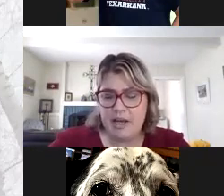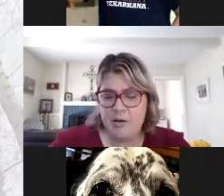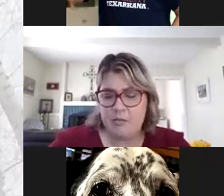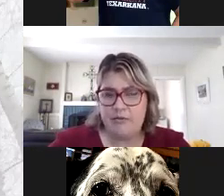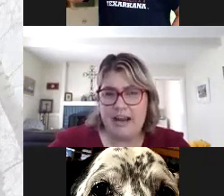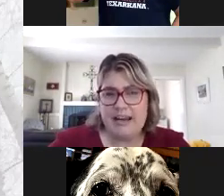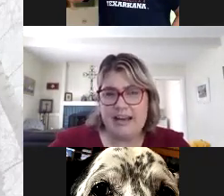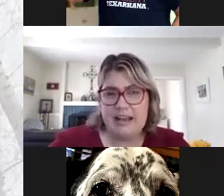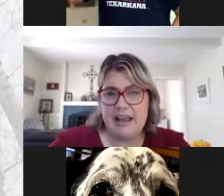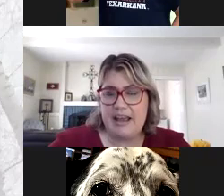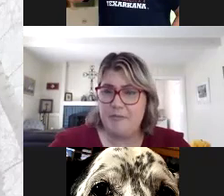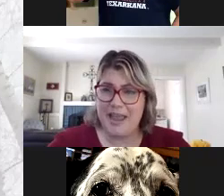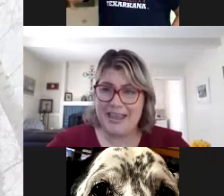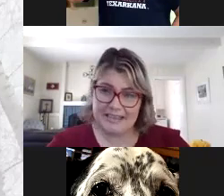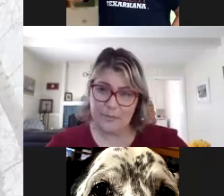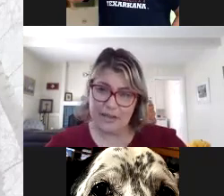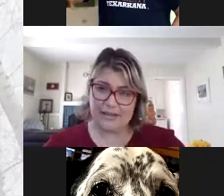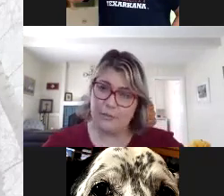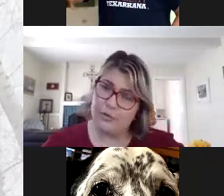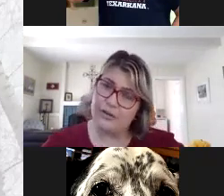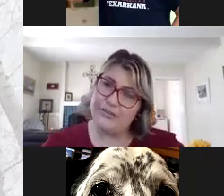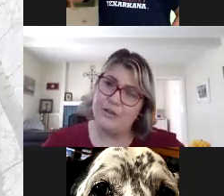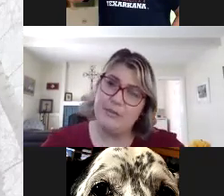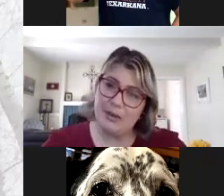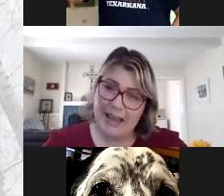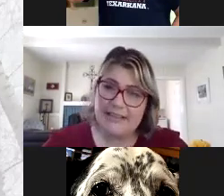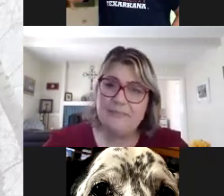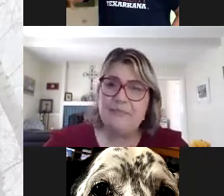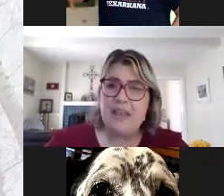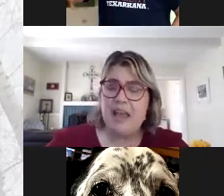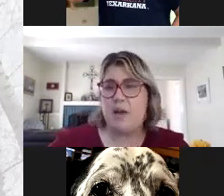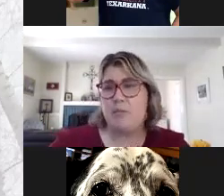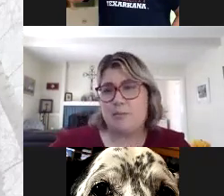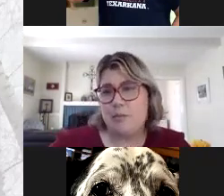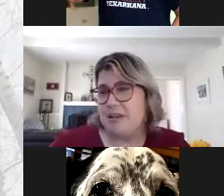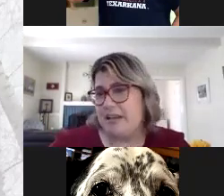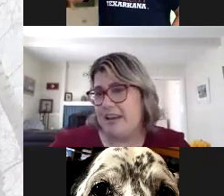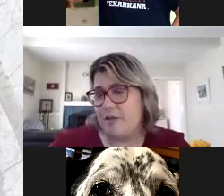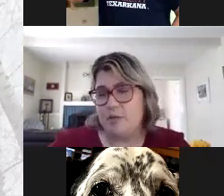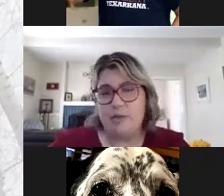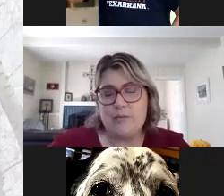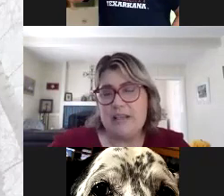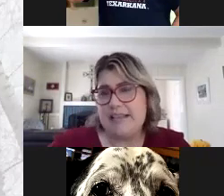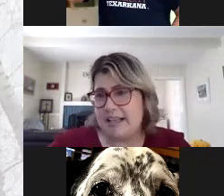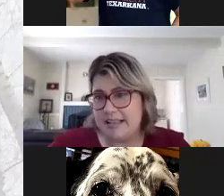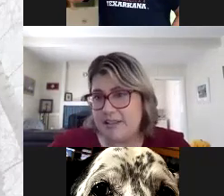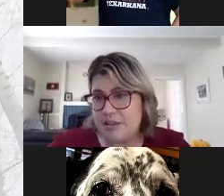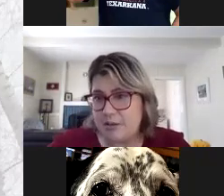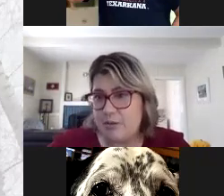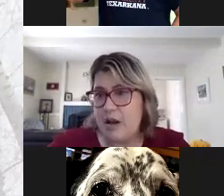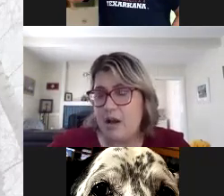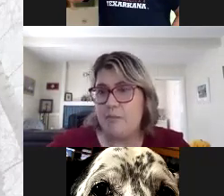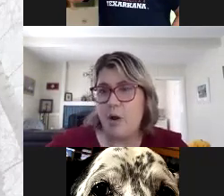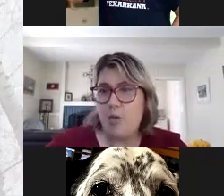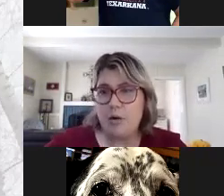on providing a hand up and support to the middle class and upward mobility of people, which means access